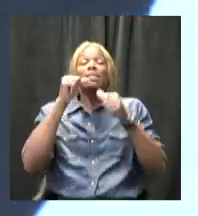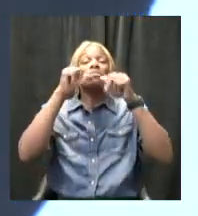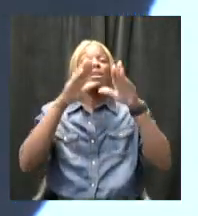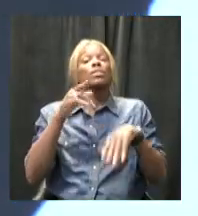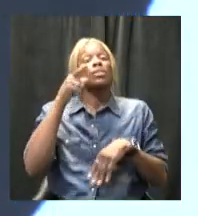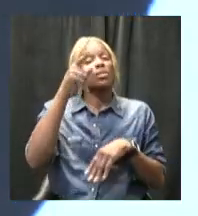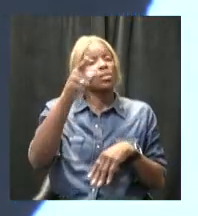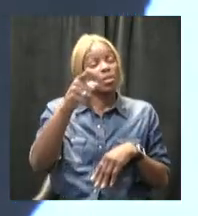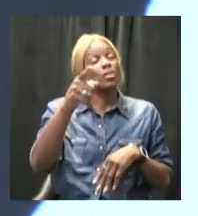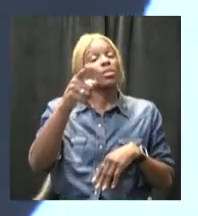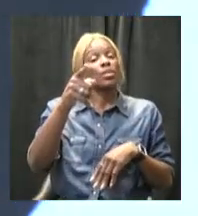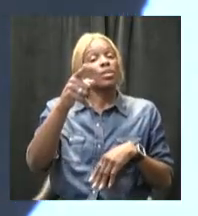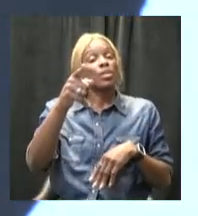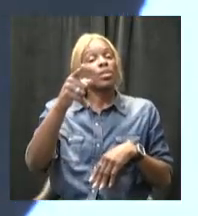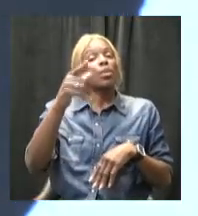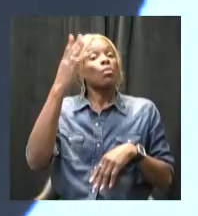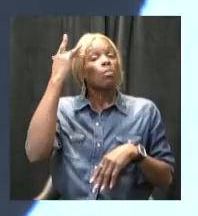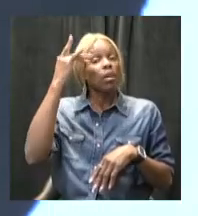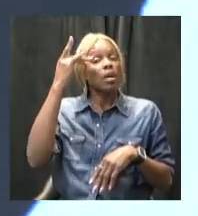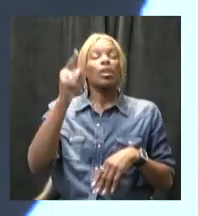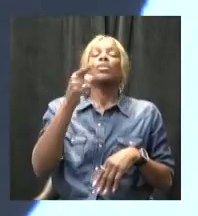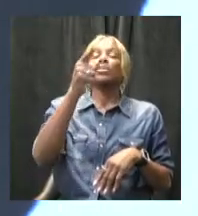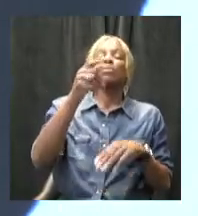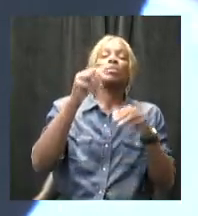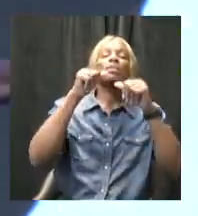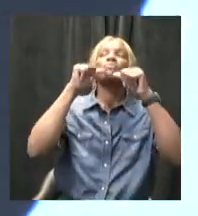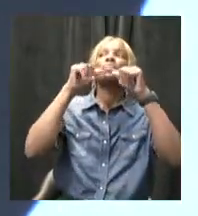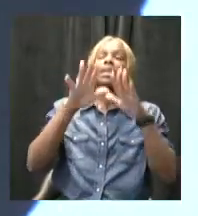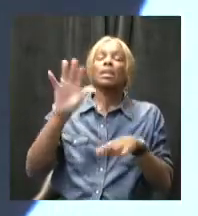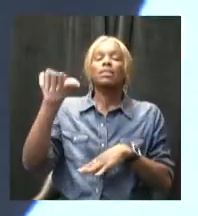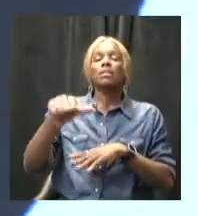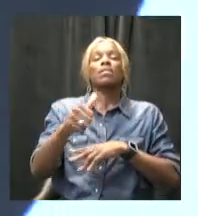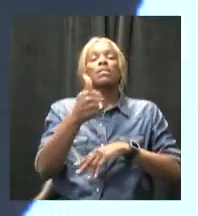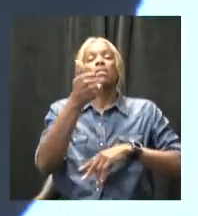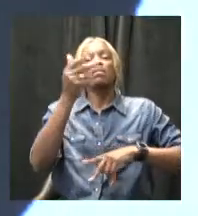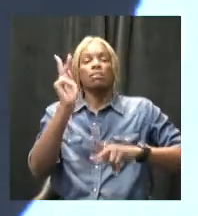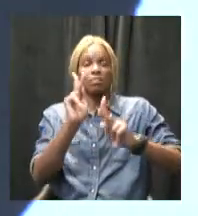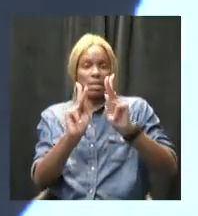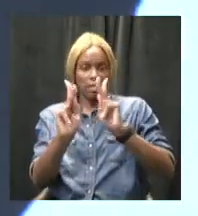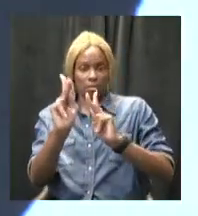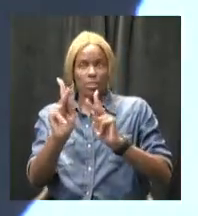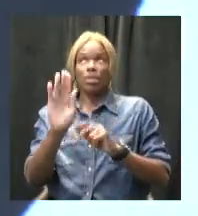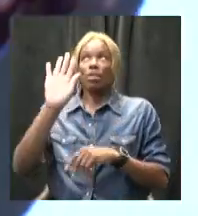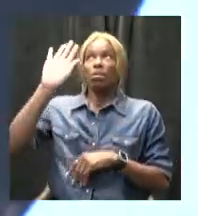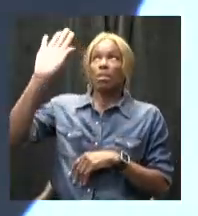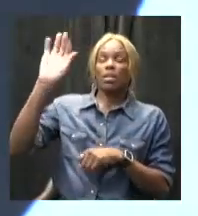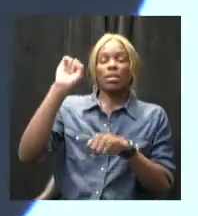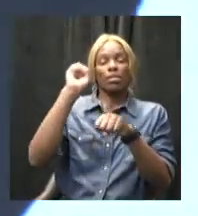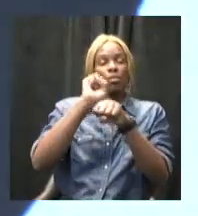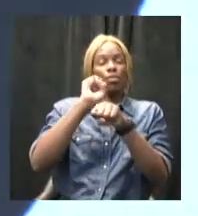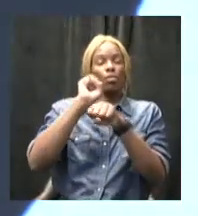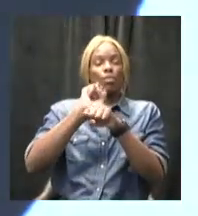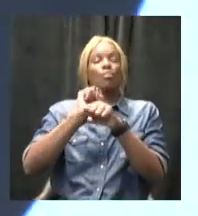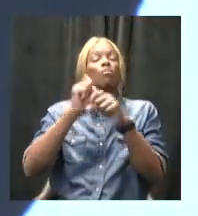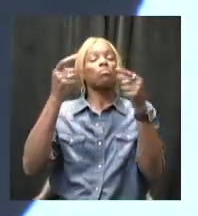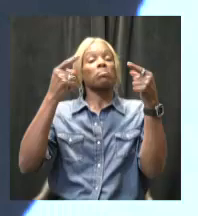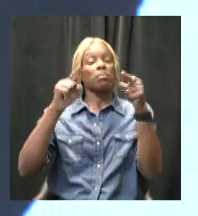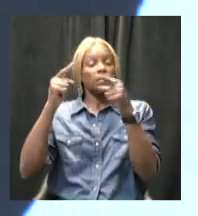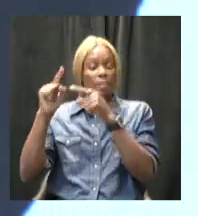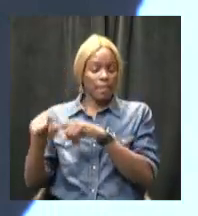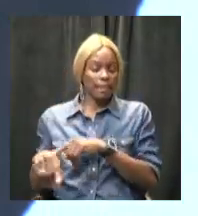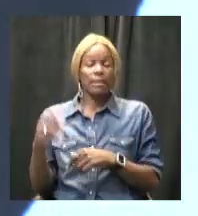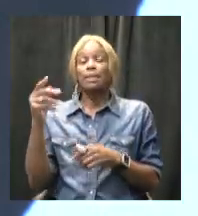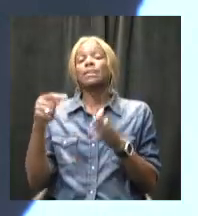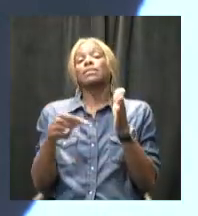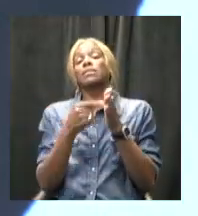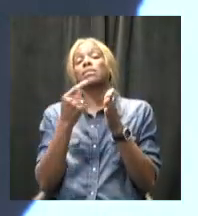pass through your hands and to move it back into his hands so his work can be done. Sometimes God wants to